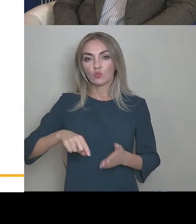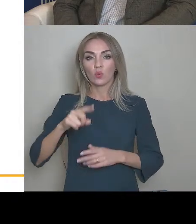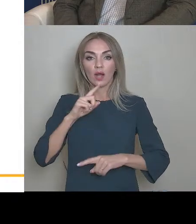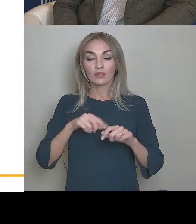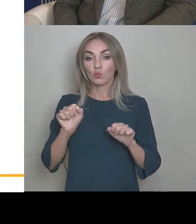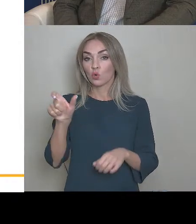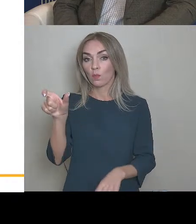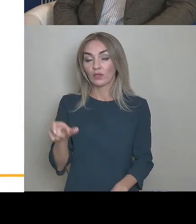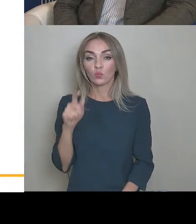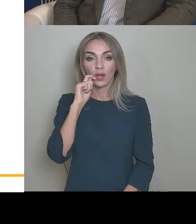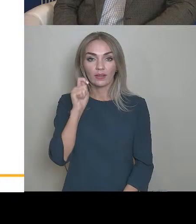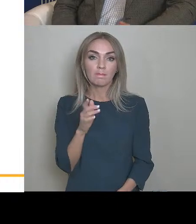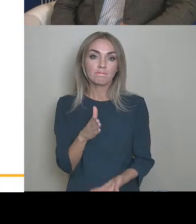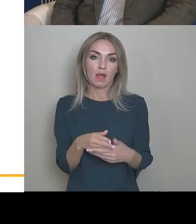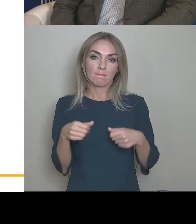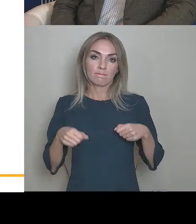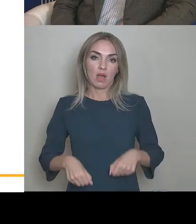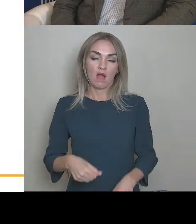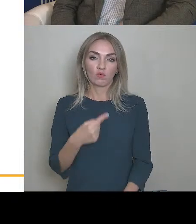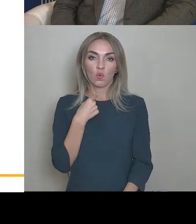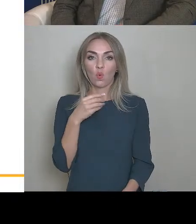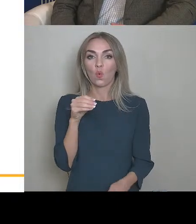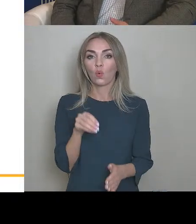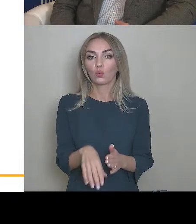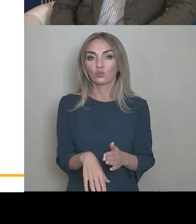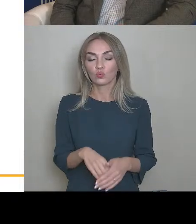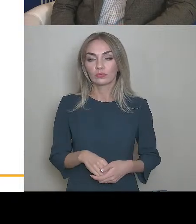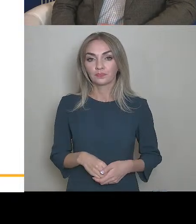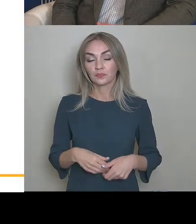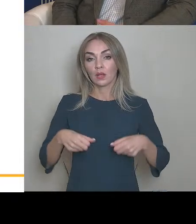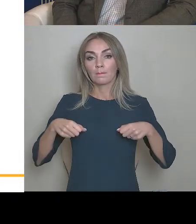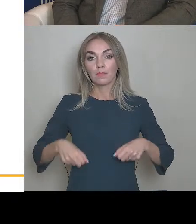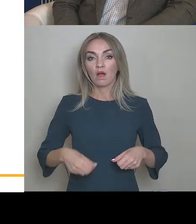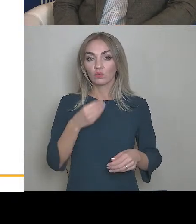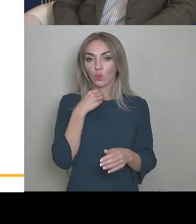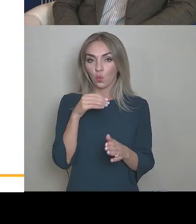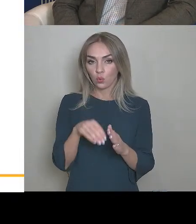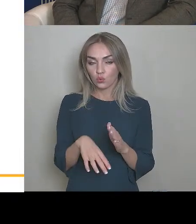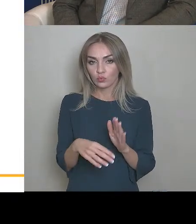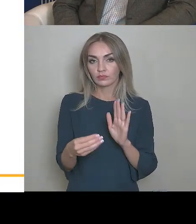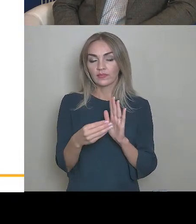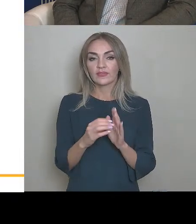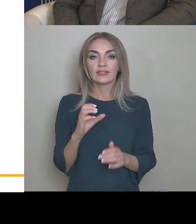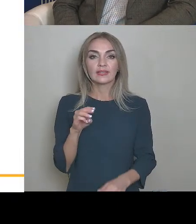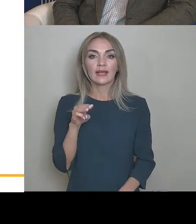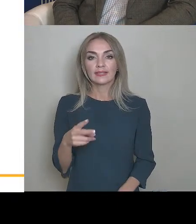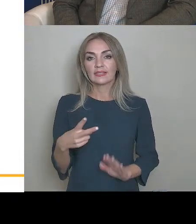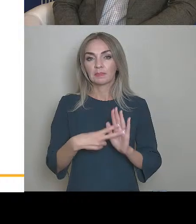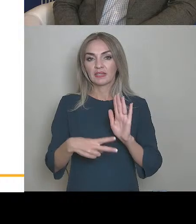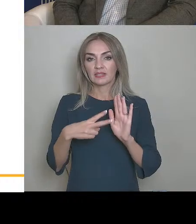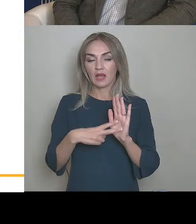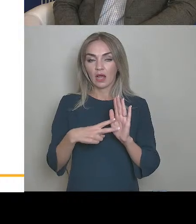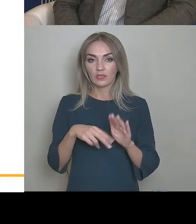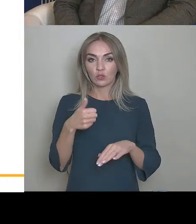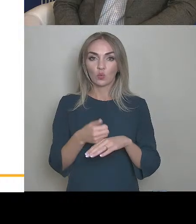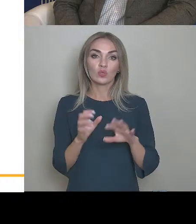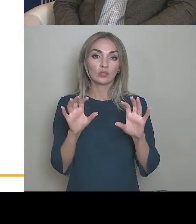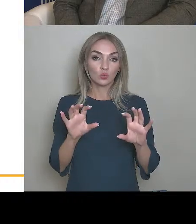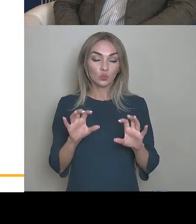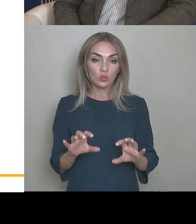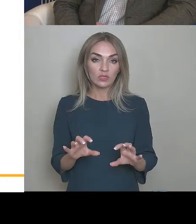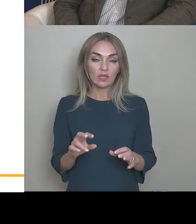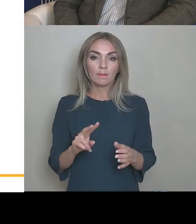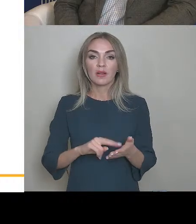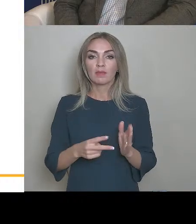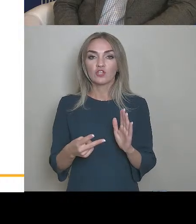for the candidates of the leader could be given only to the citizens of Ukraine. That's